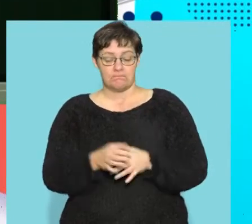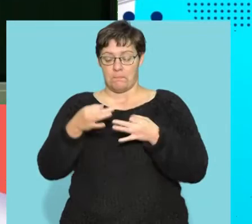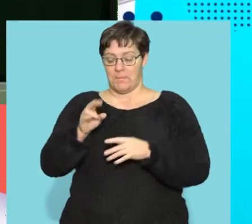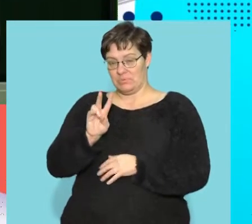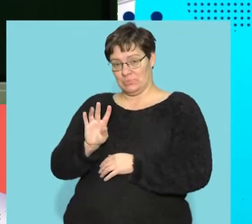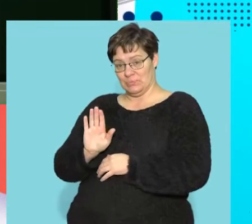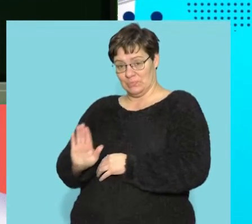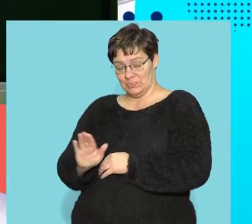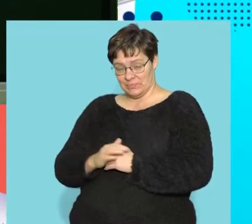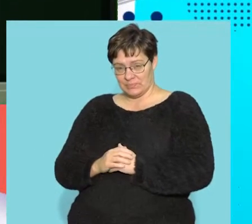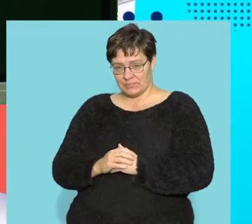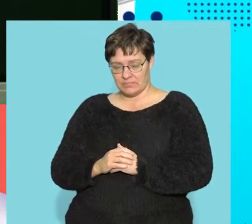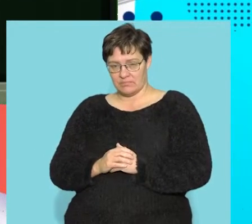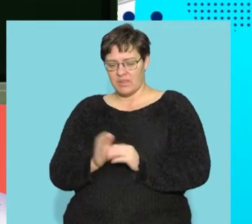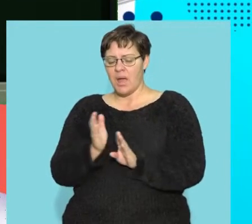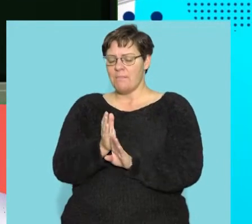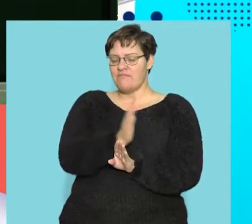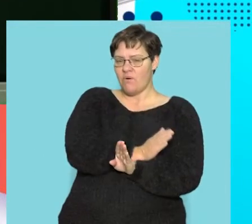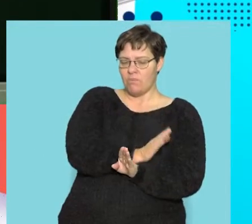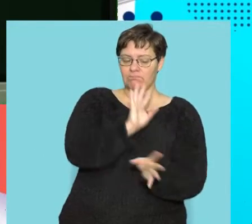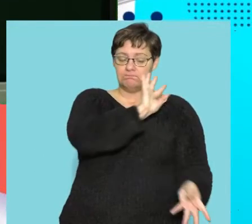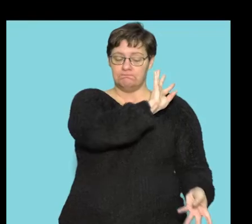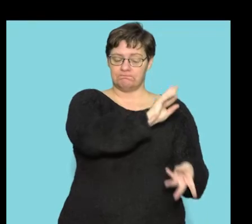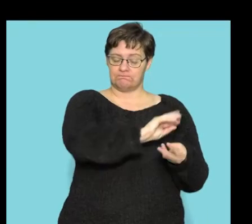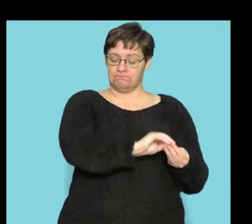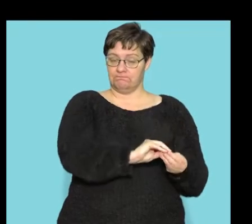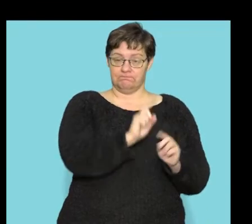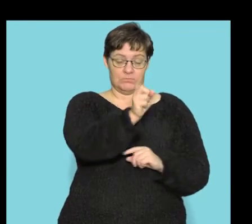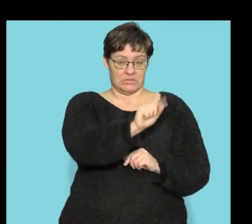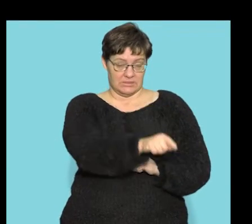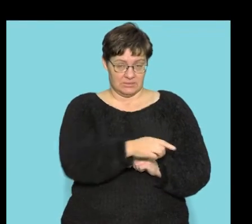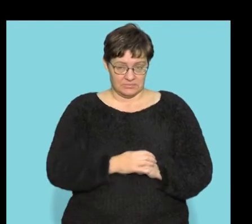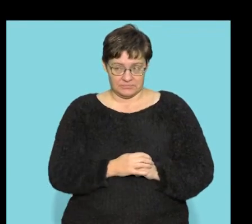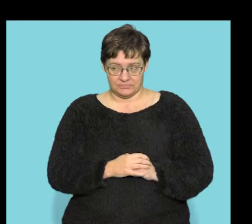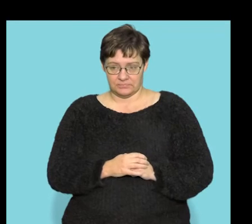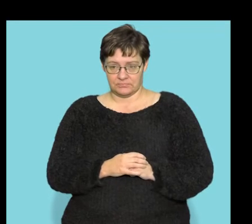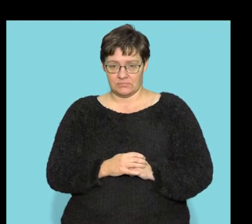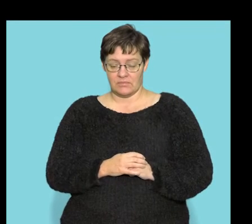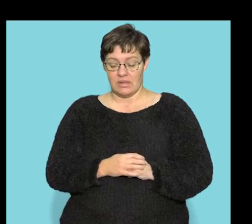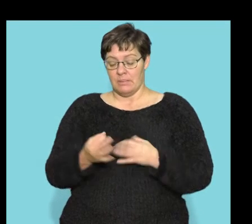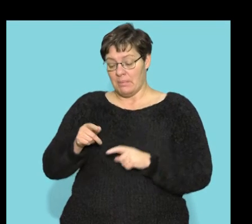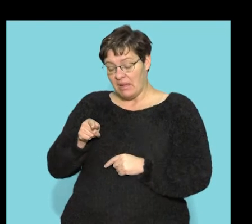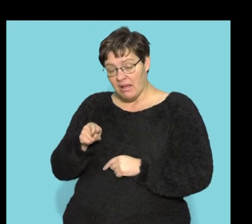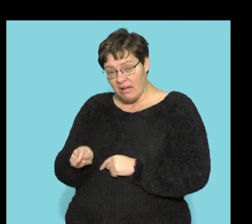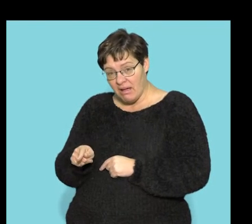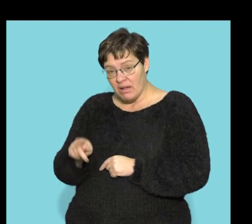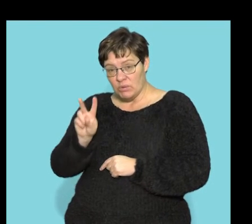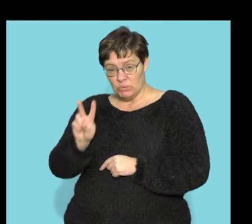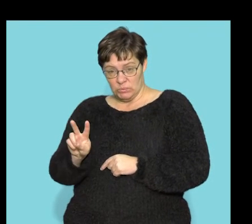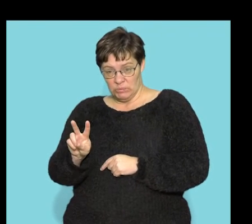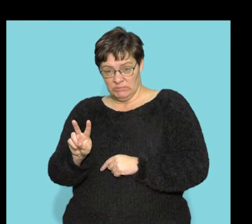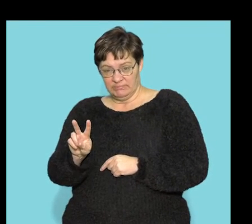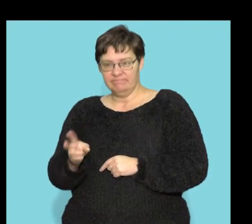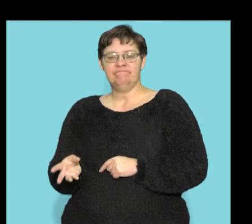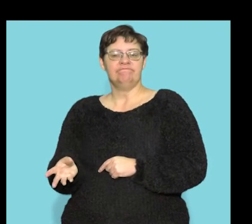2. But before we go there, a quick recap. Remember that within paper 2, you're also going to